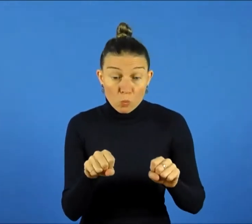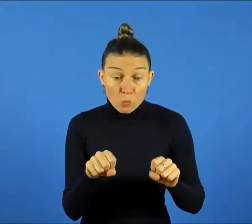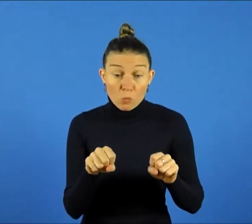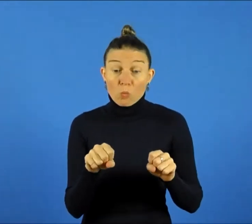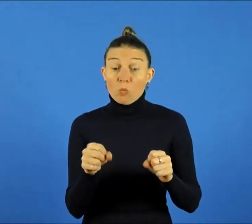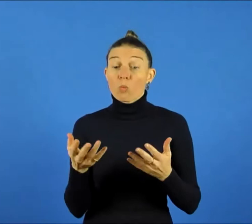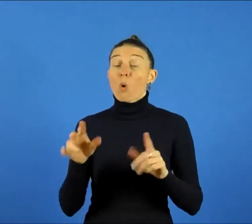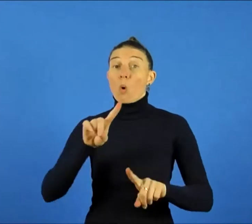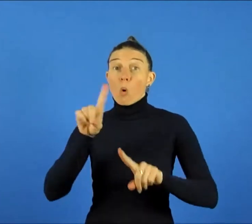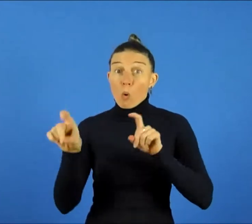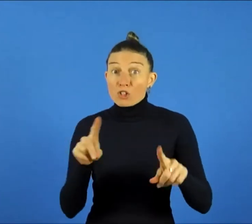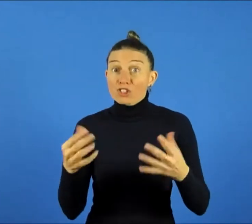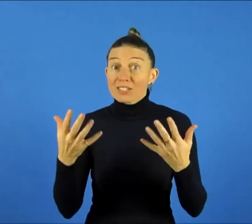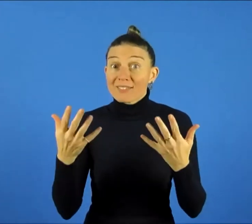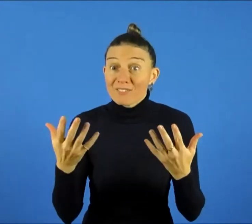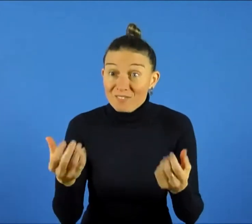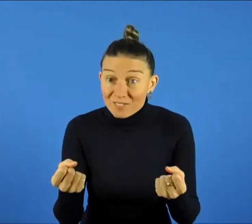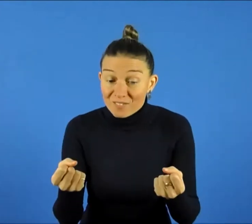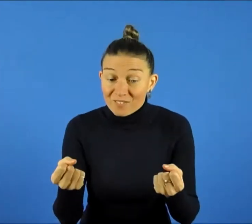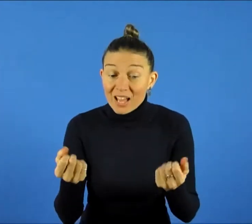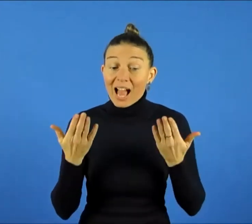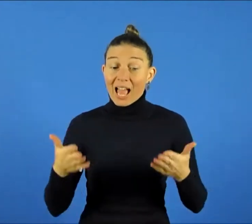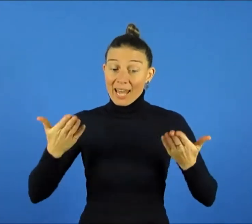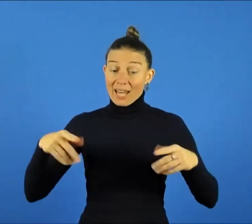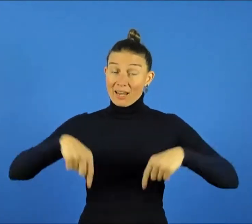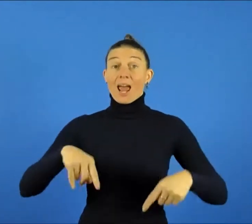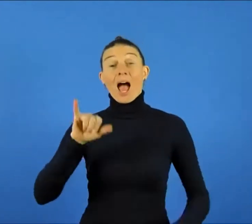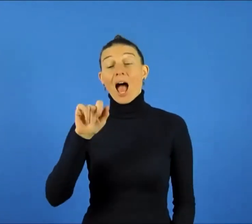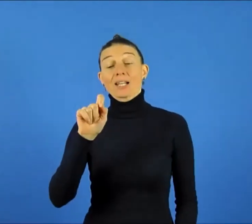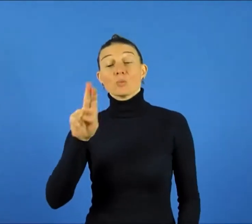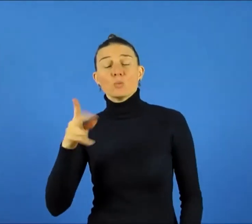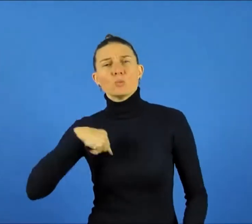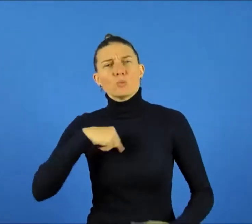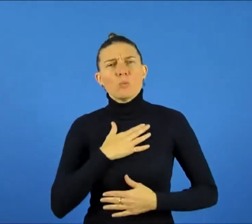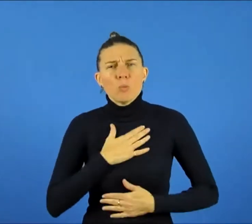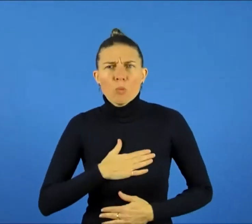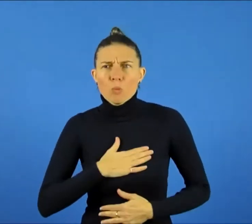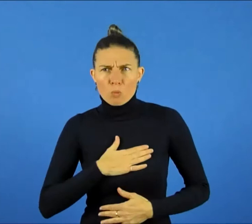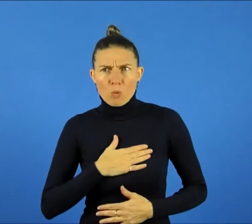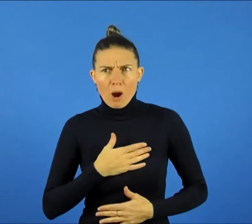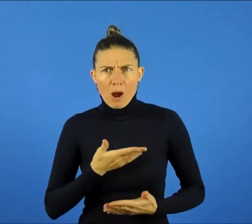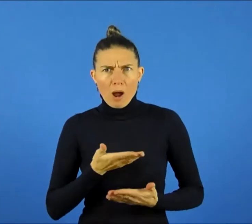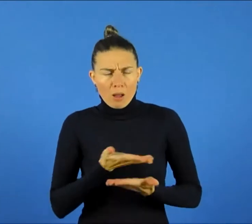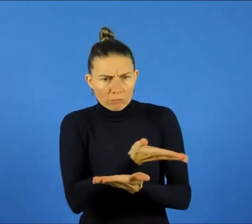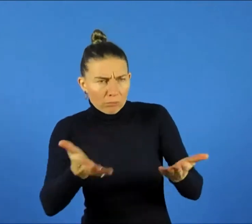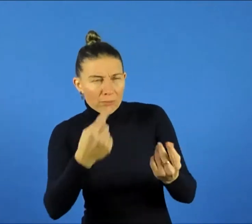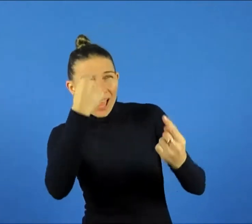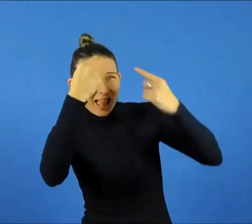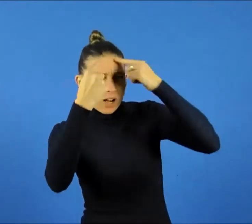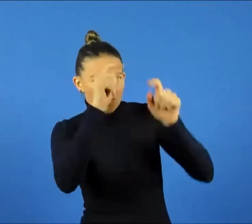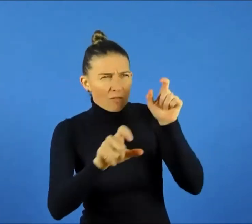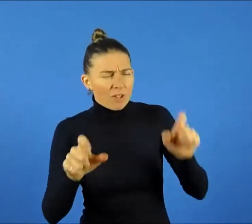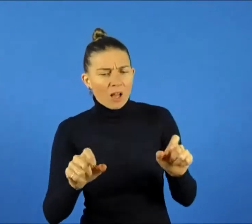in the chat. So in the meantime, from ITU, we would like to learn from the innovators, if you could share